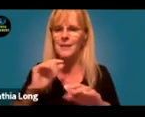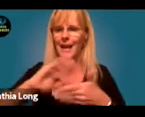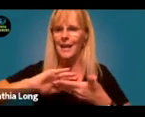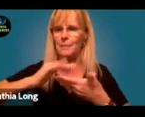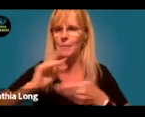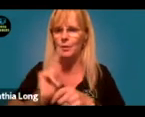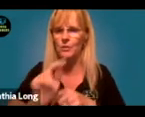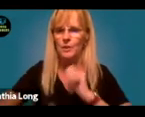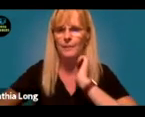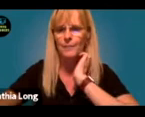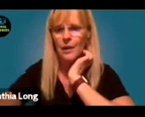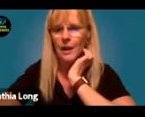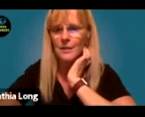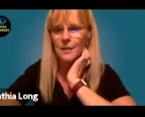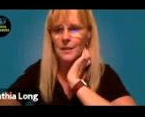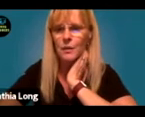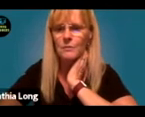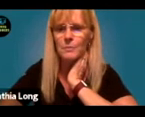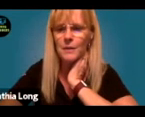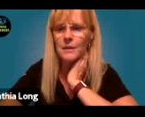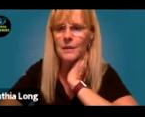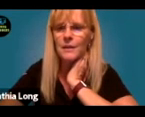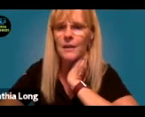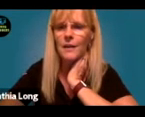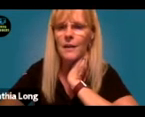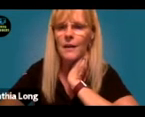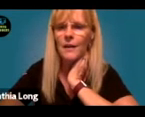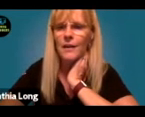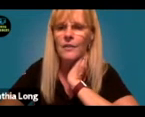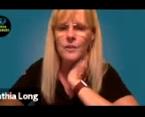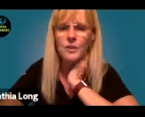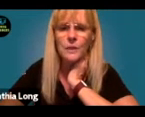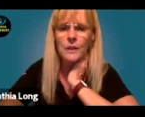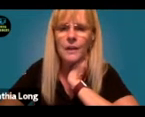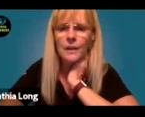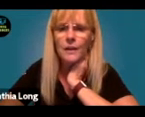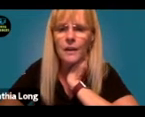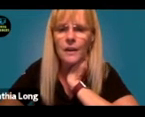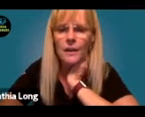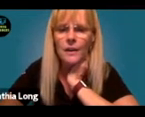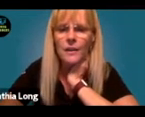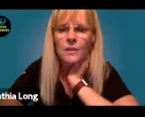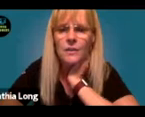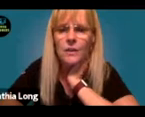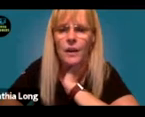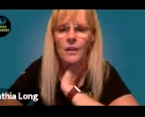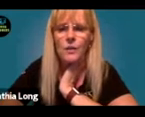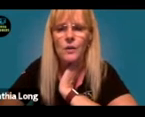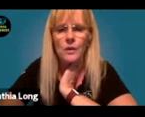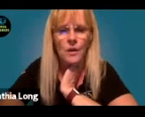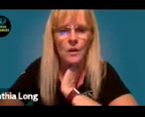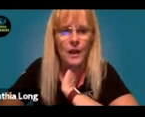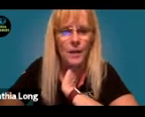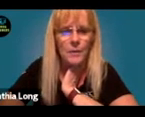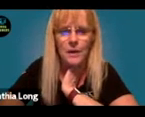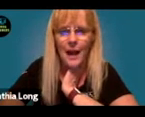has a laptop you're using. Okay, I see one response here. First one here. So